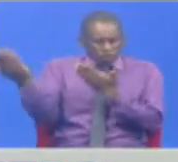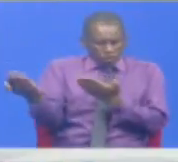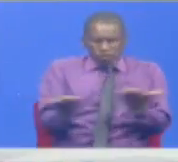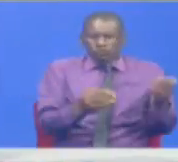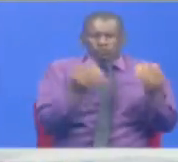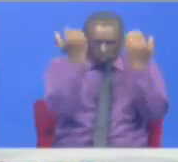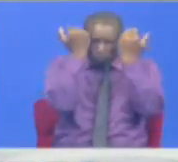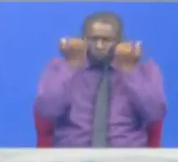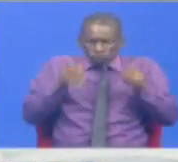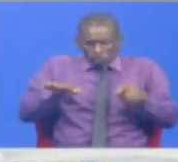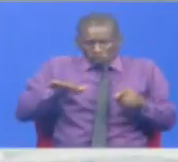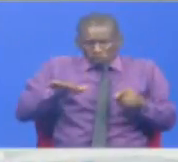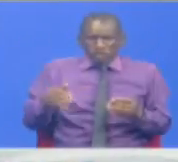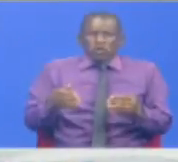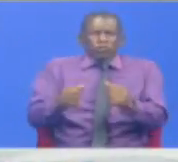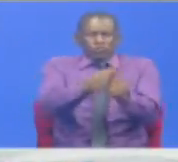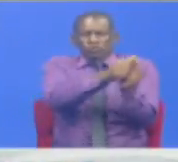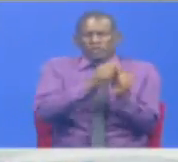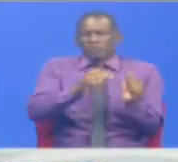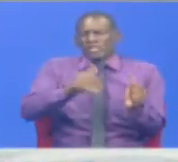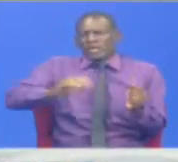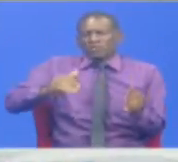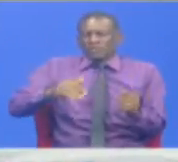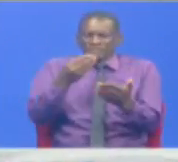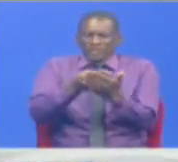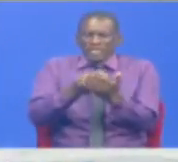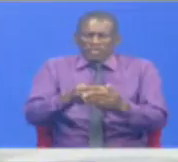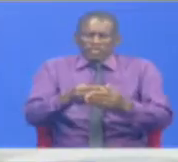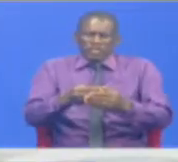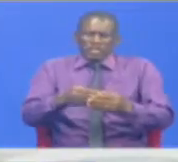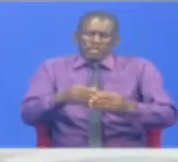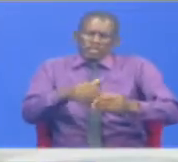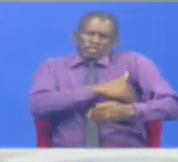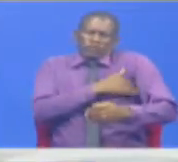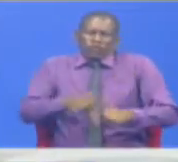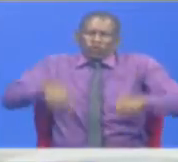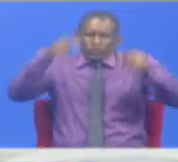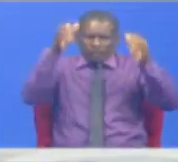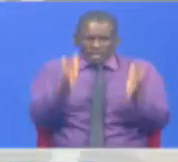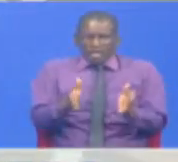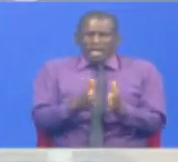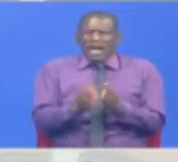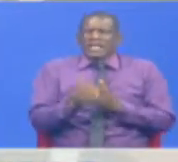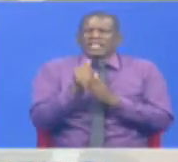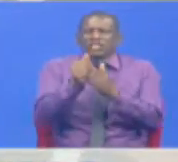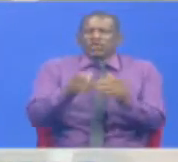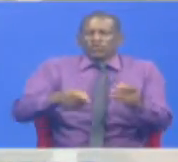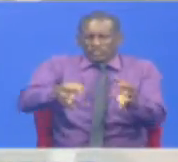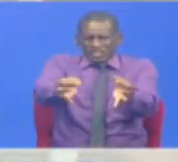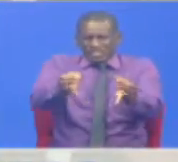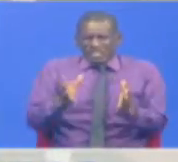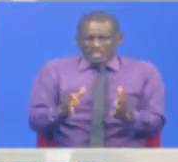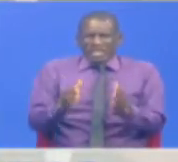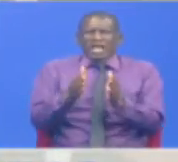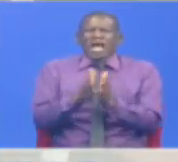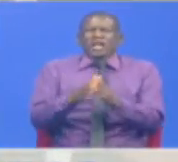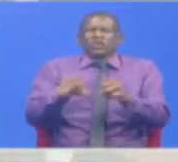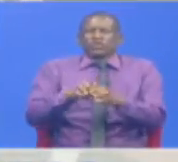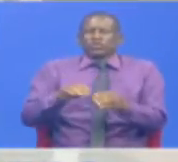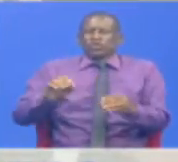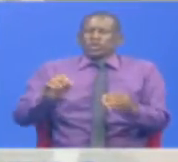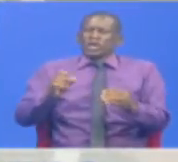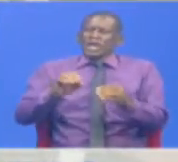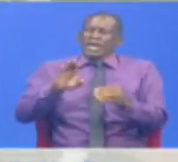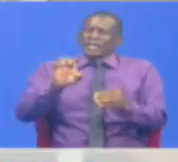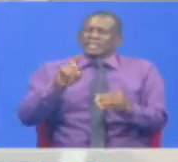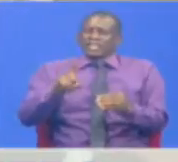He was charged alongside County Finance Chief Officer Ibrahim Nur Malo, Head of Treasury Mohammed Abdullahi, Municipality County Executive